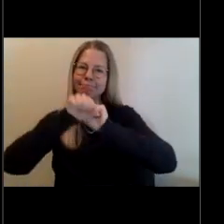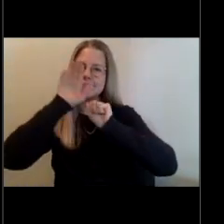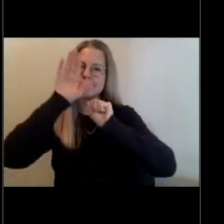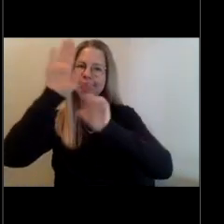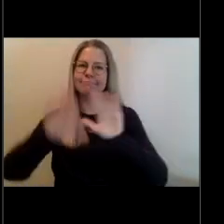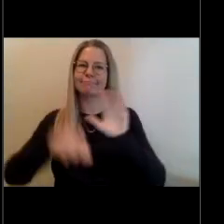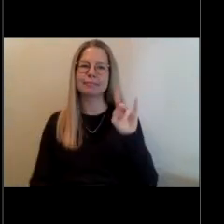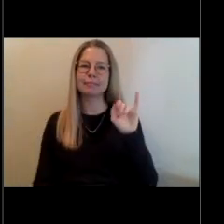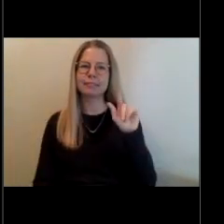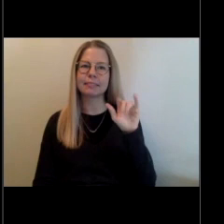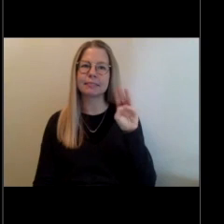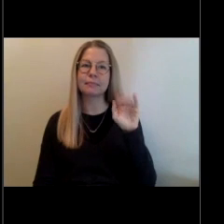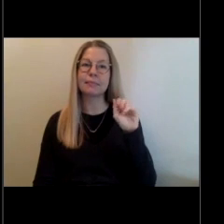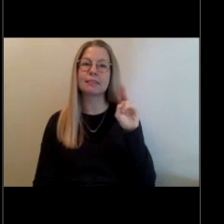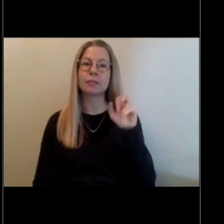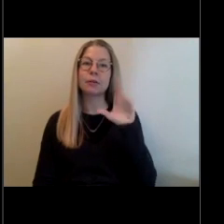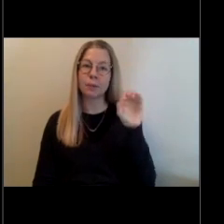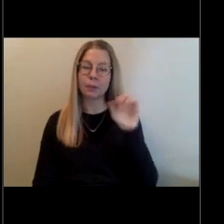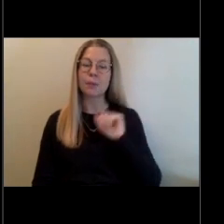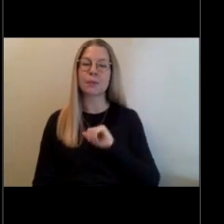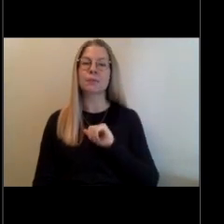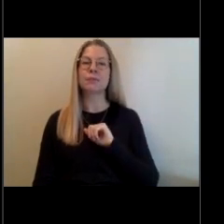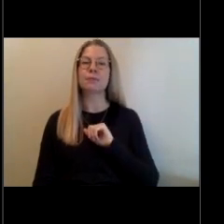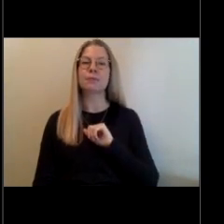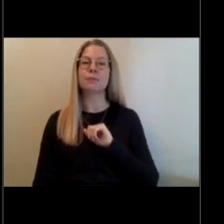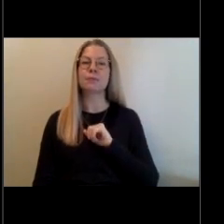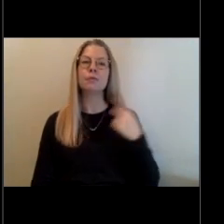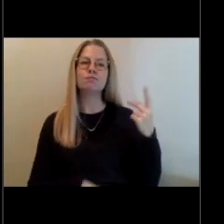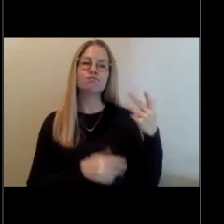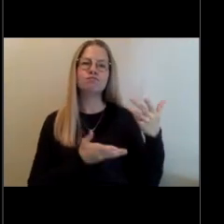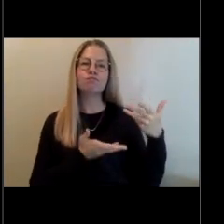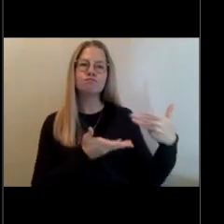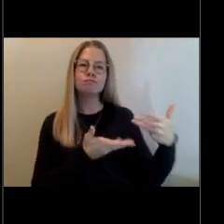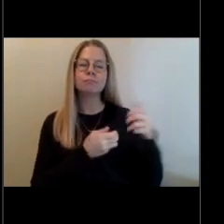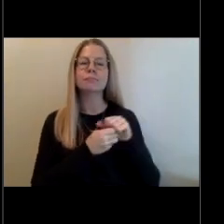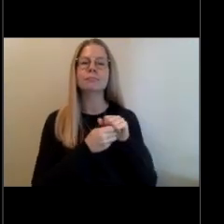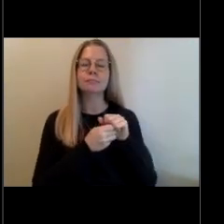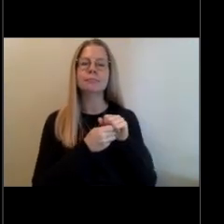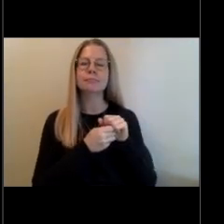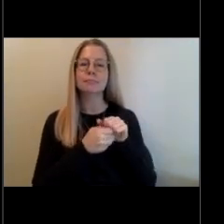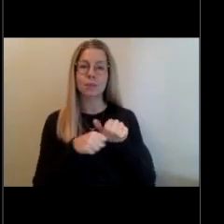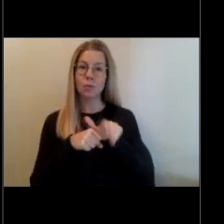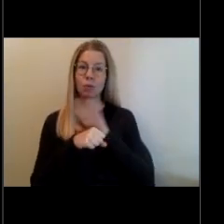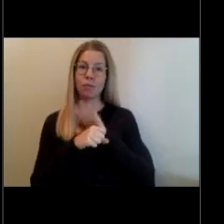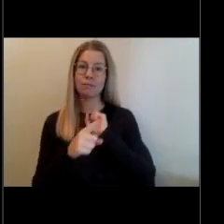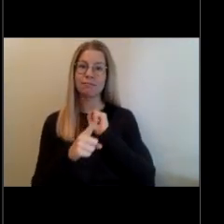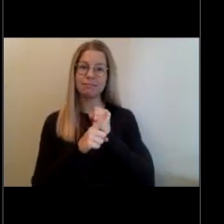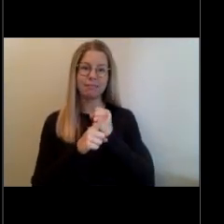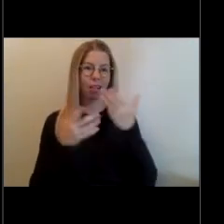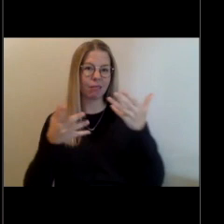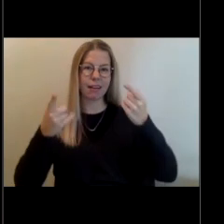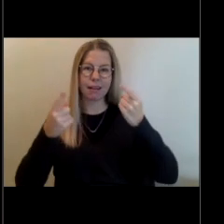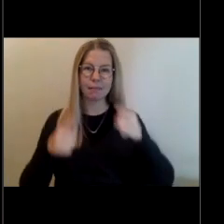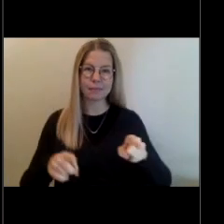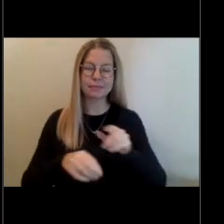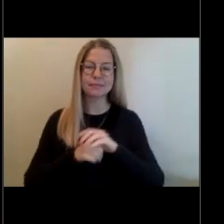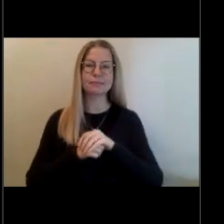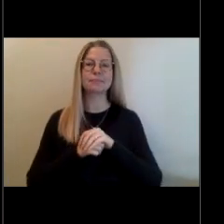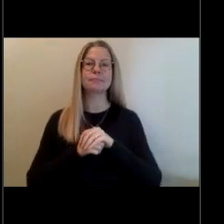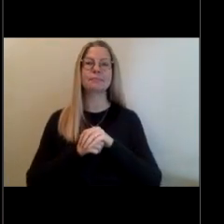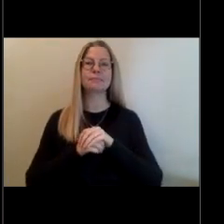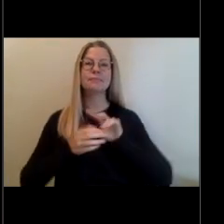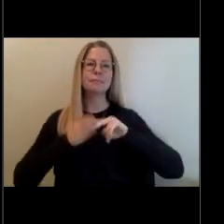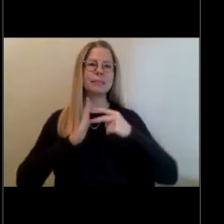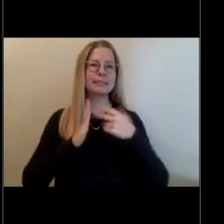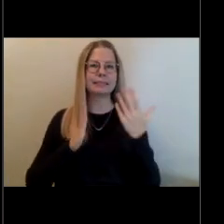discussing this, the pandemic had already started, and the notions of change and what was going on had already